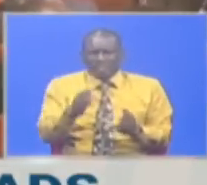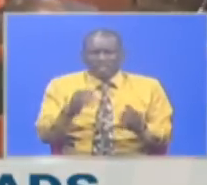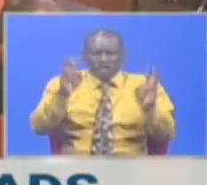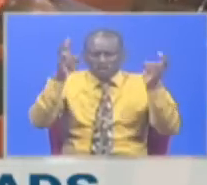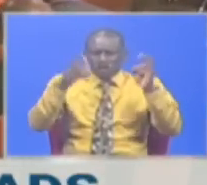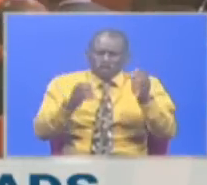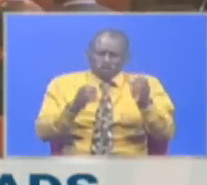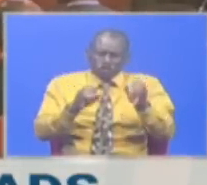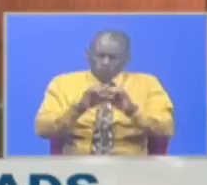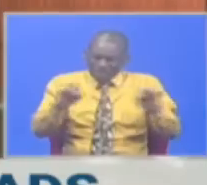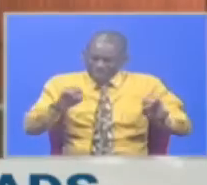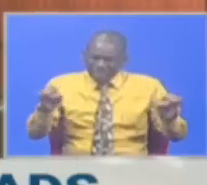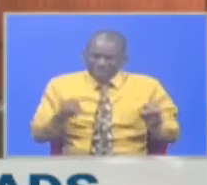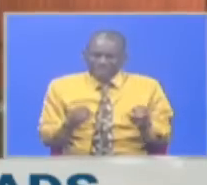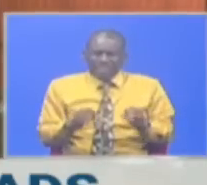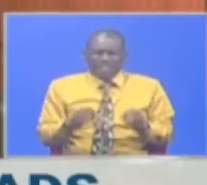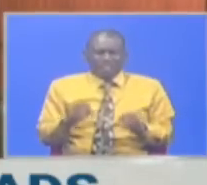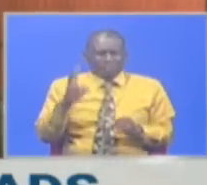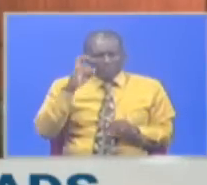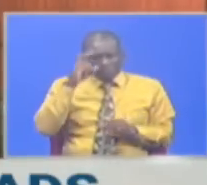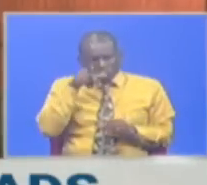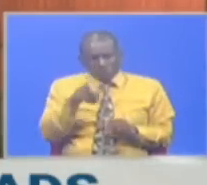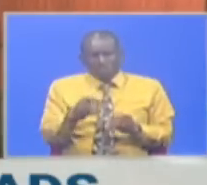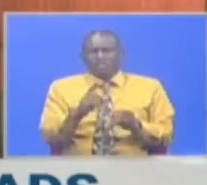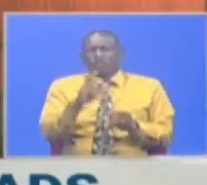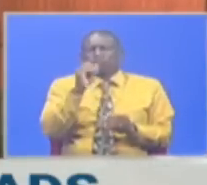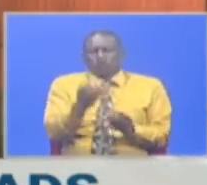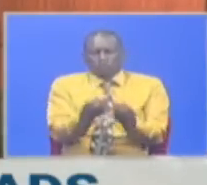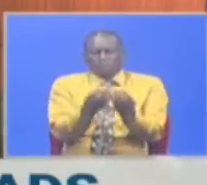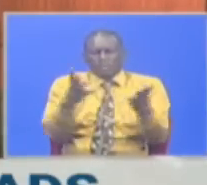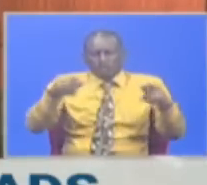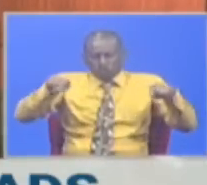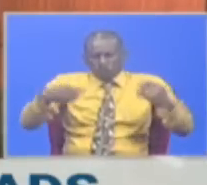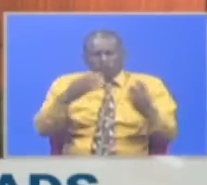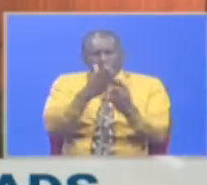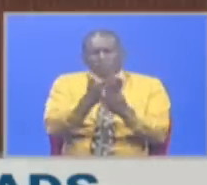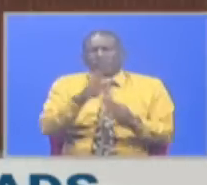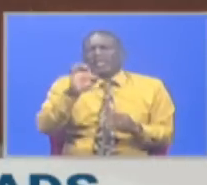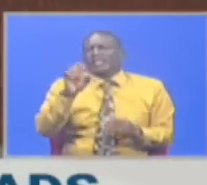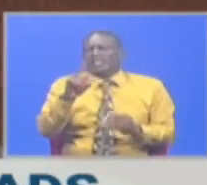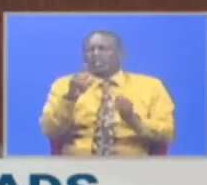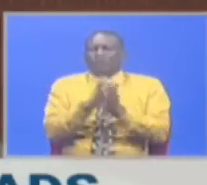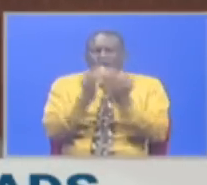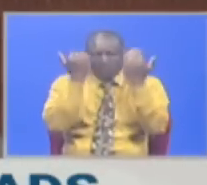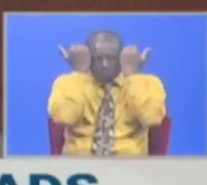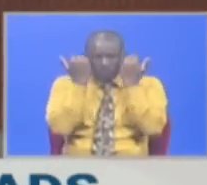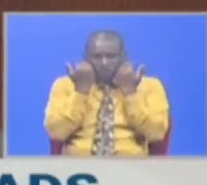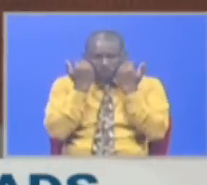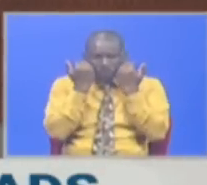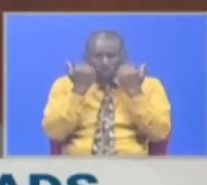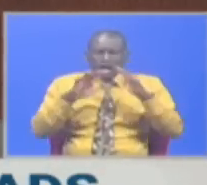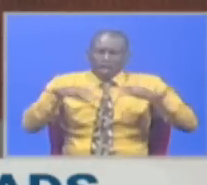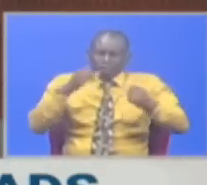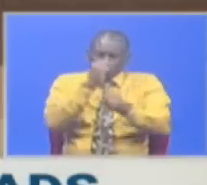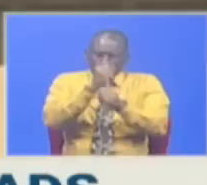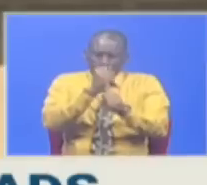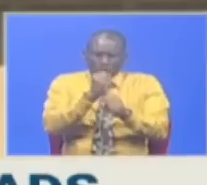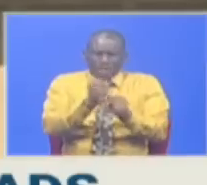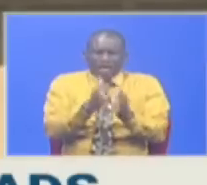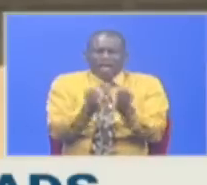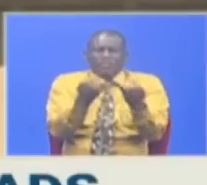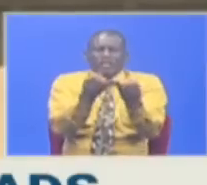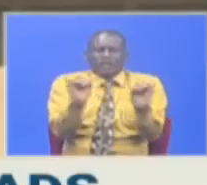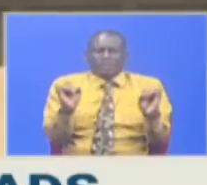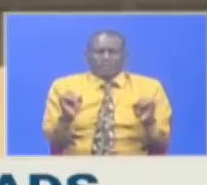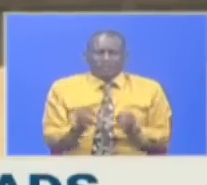of contention. But this is just one of the many conflicts between the executive and the judiciary on performance and independence.